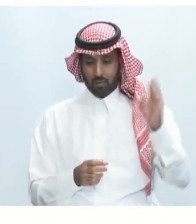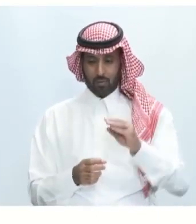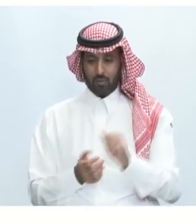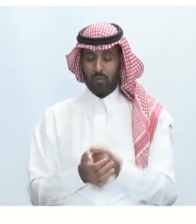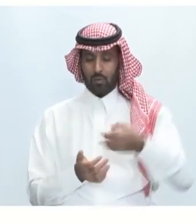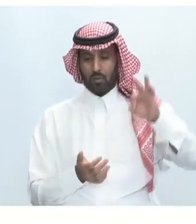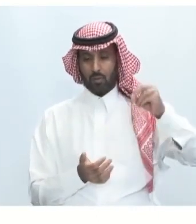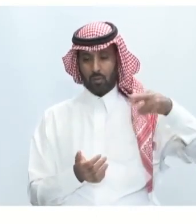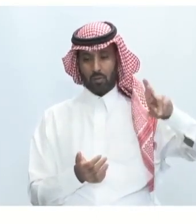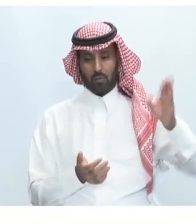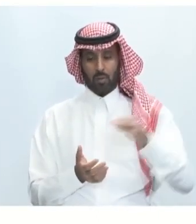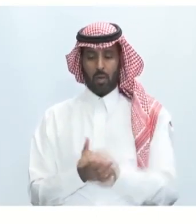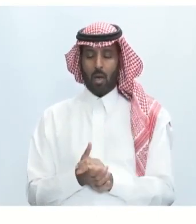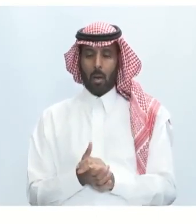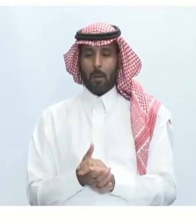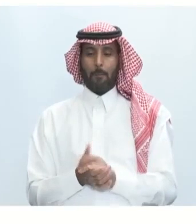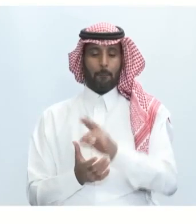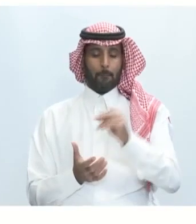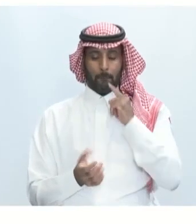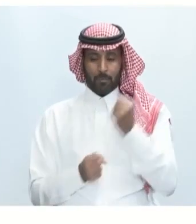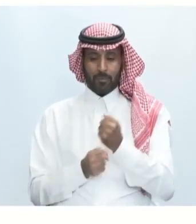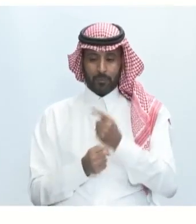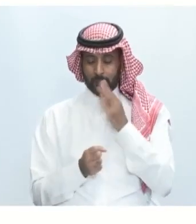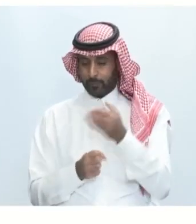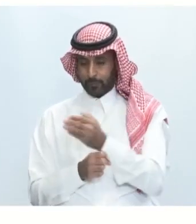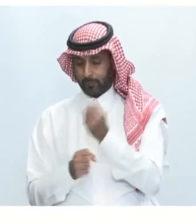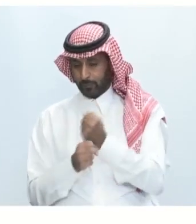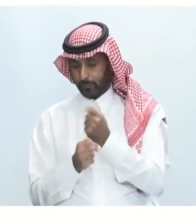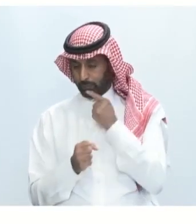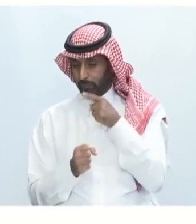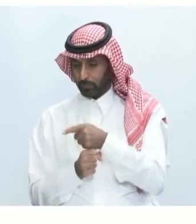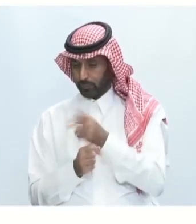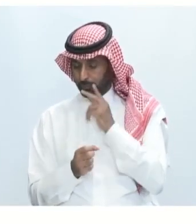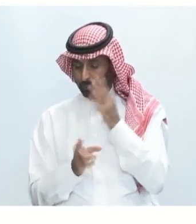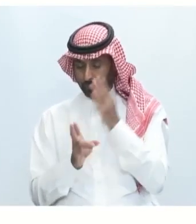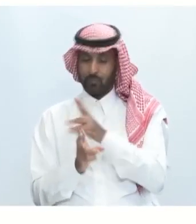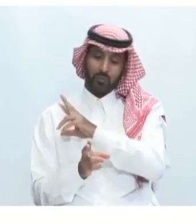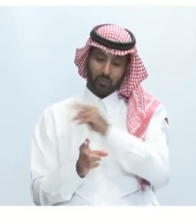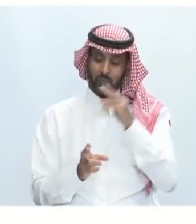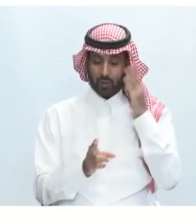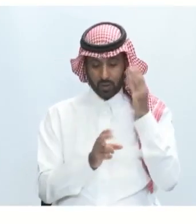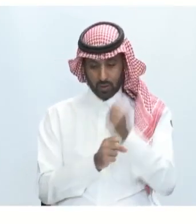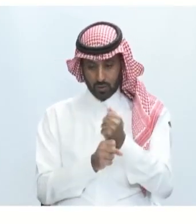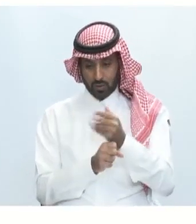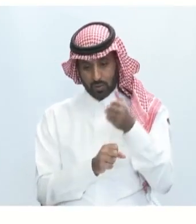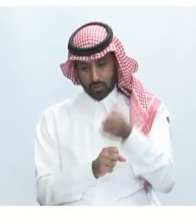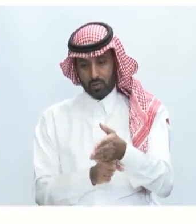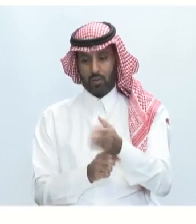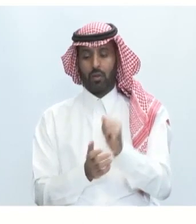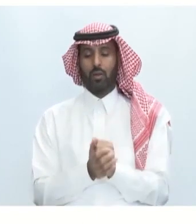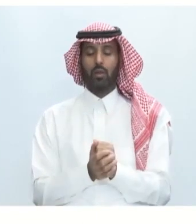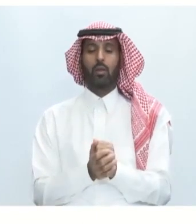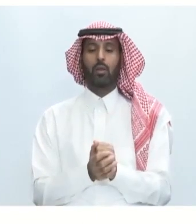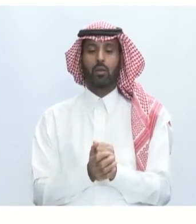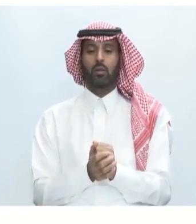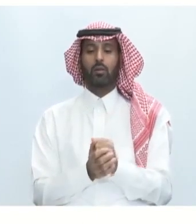write for. With some verbs, the indirect object always follows the direct object. Again, with